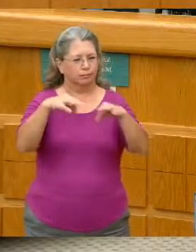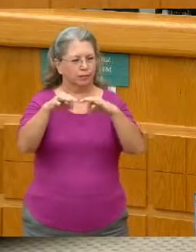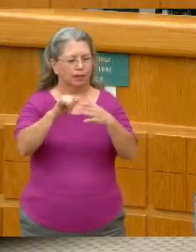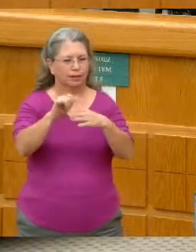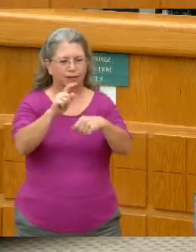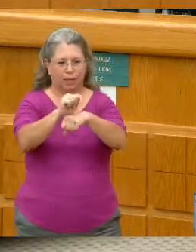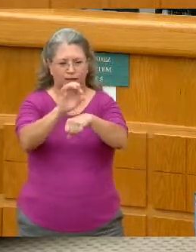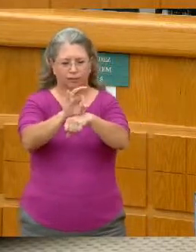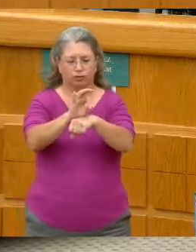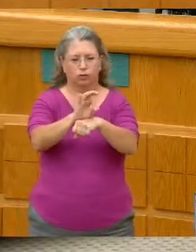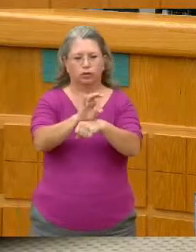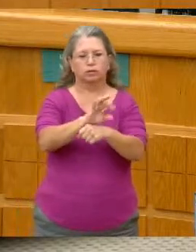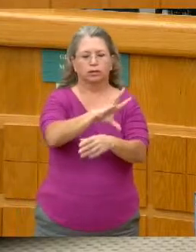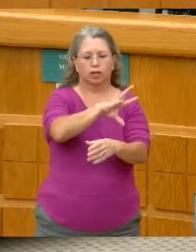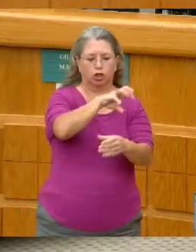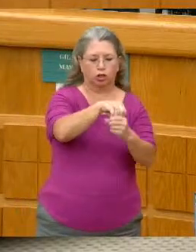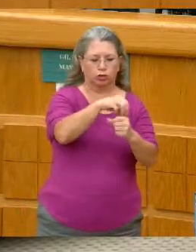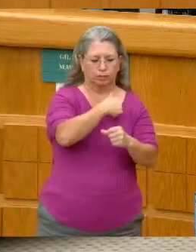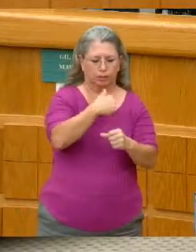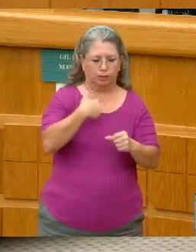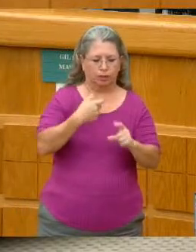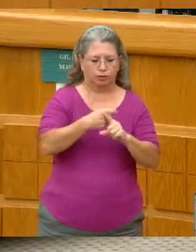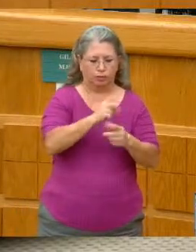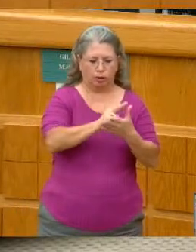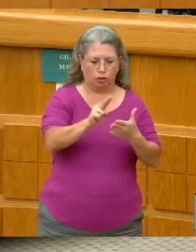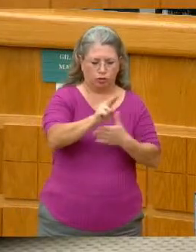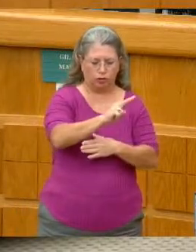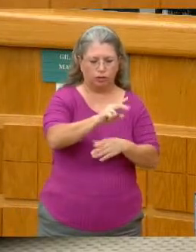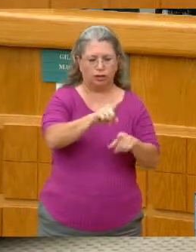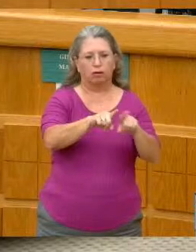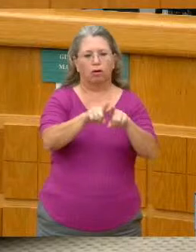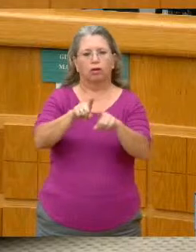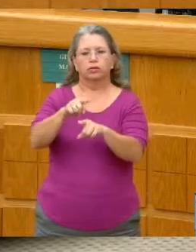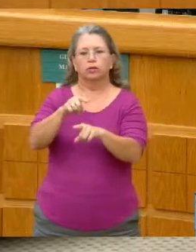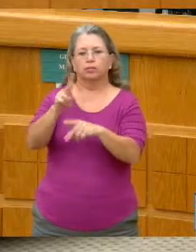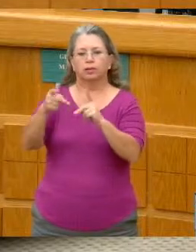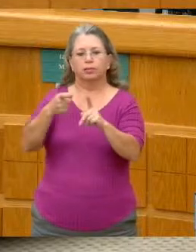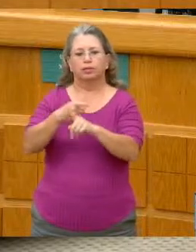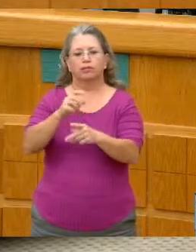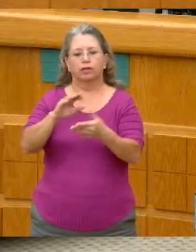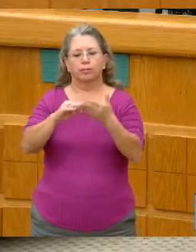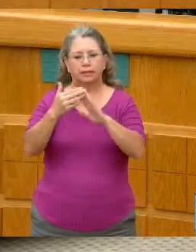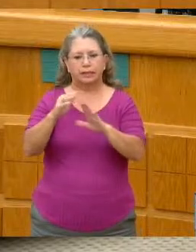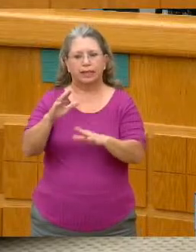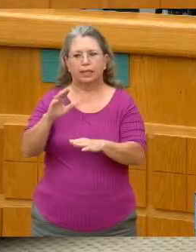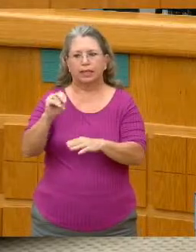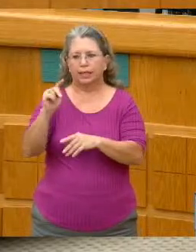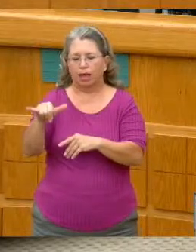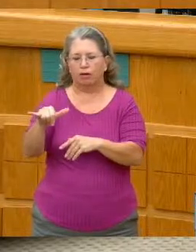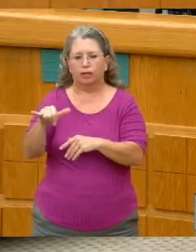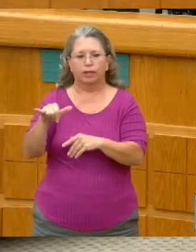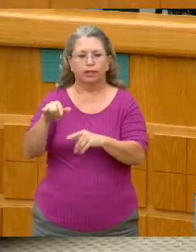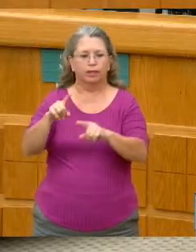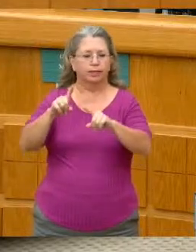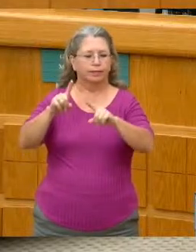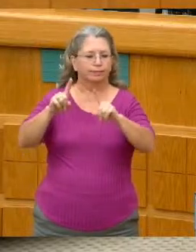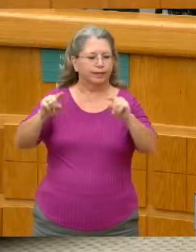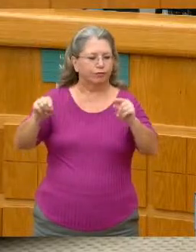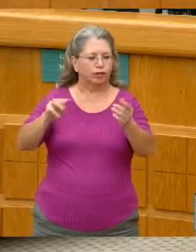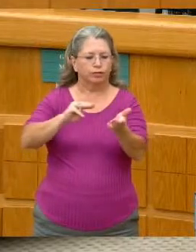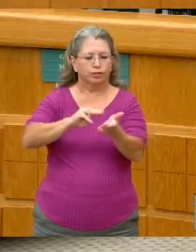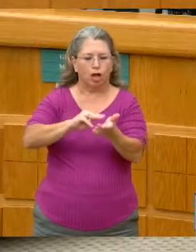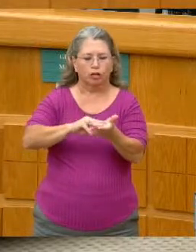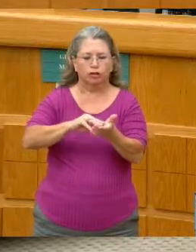of members of the university, but also from the city and county, various doctors in the local community, and public